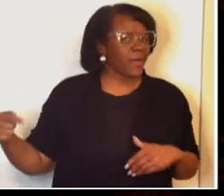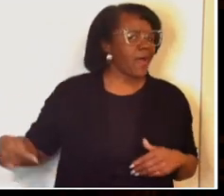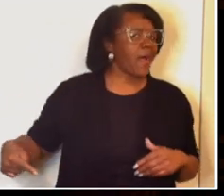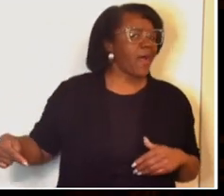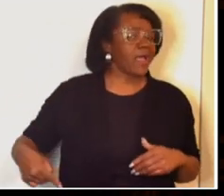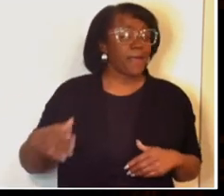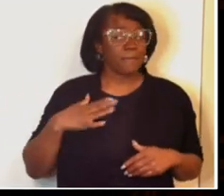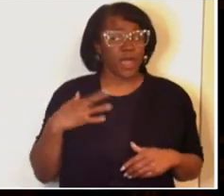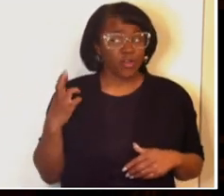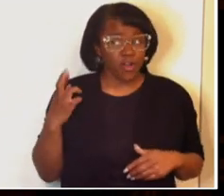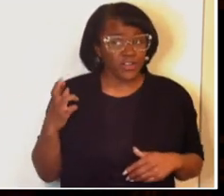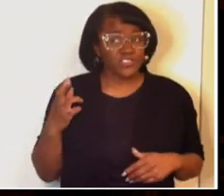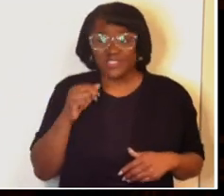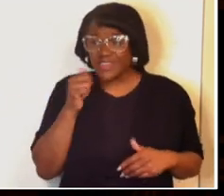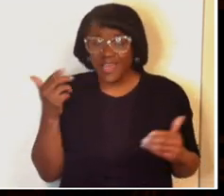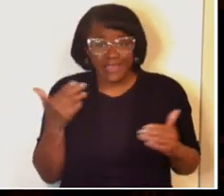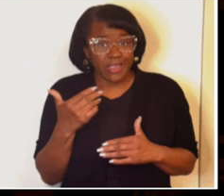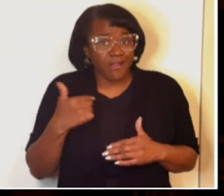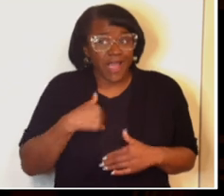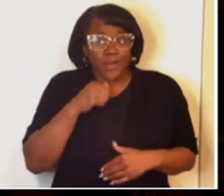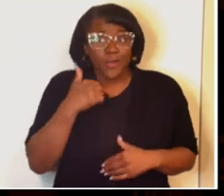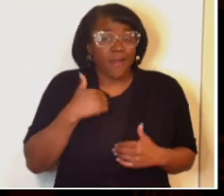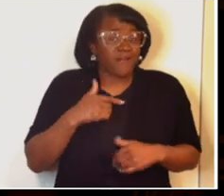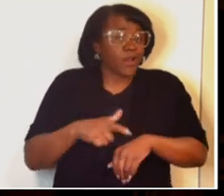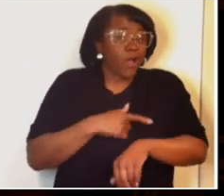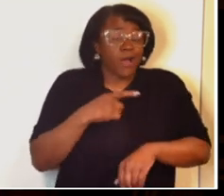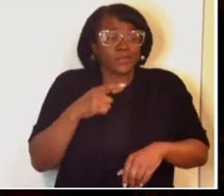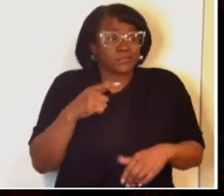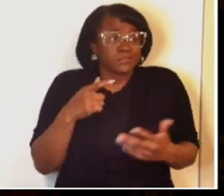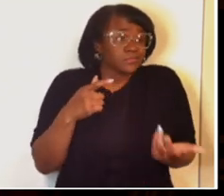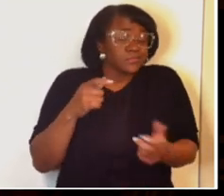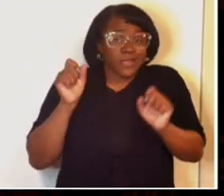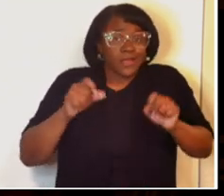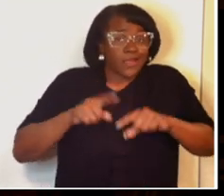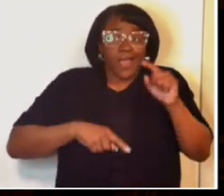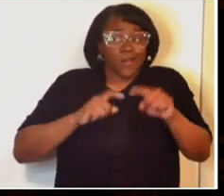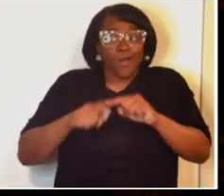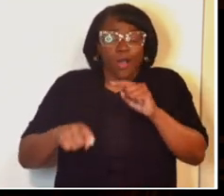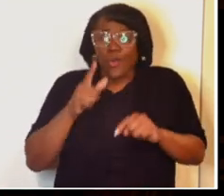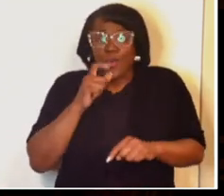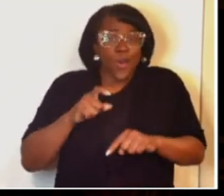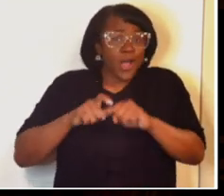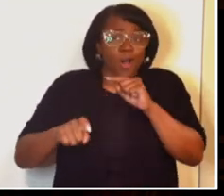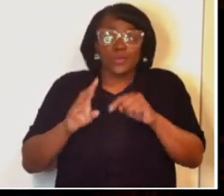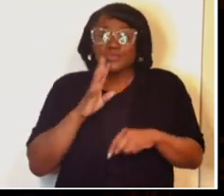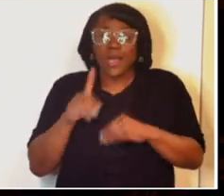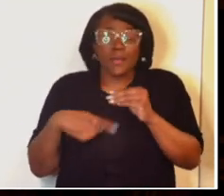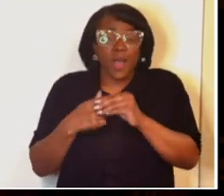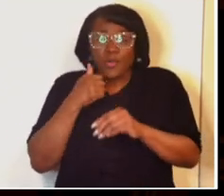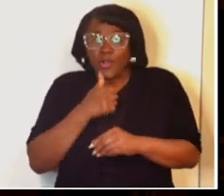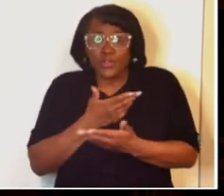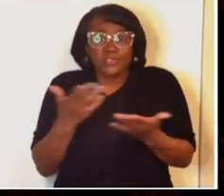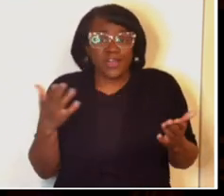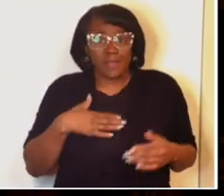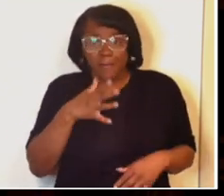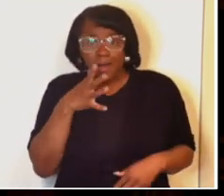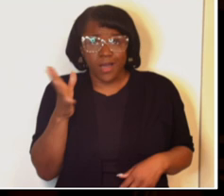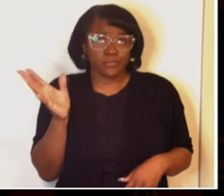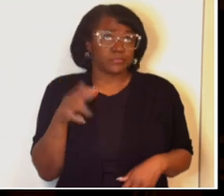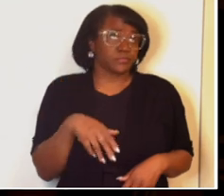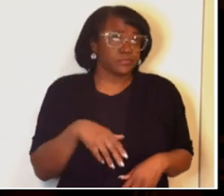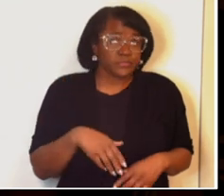long distance carrier, who else would I call about girl stuff? Mommy? I sucked my teeth. Are you a psychic